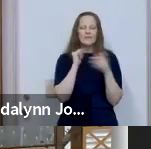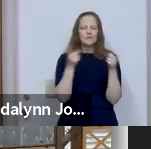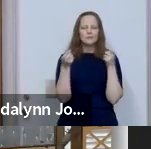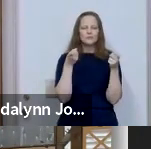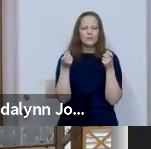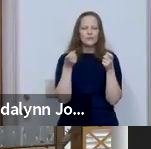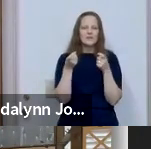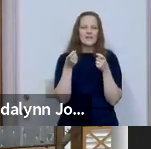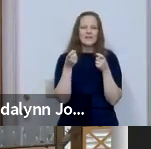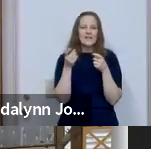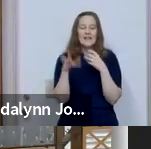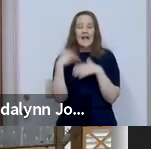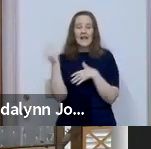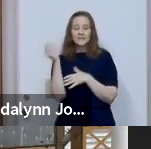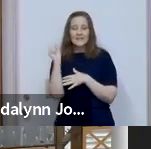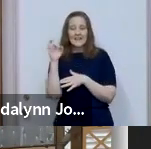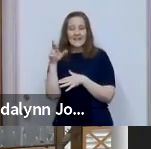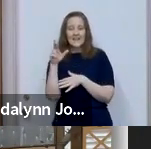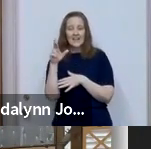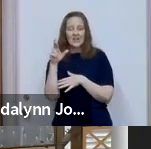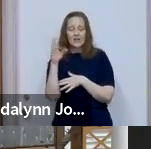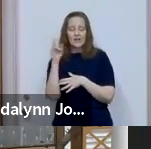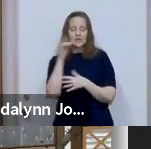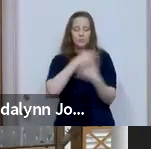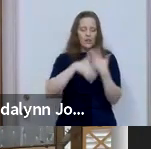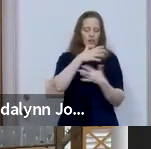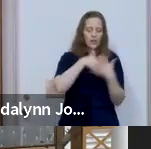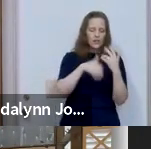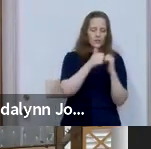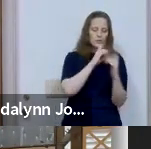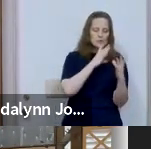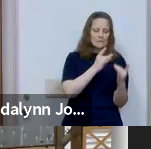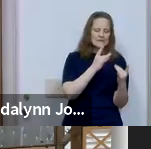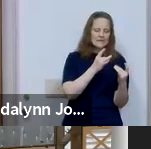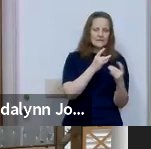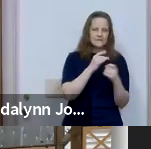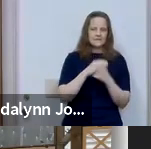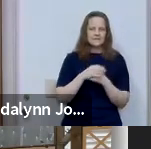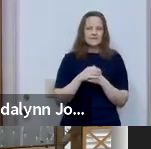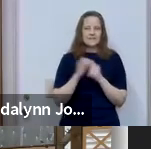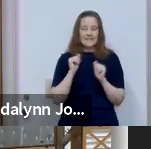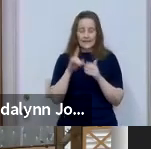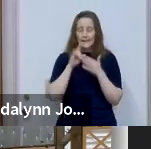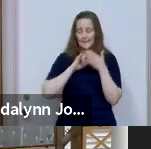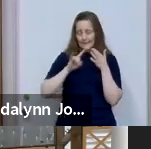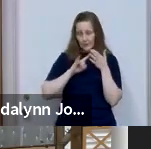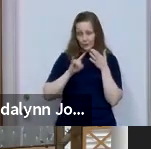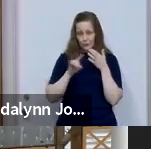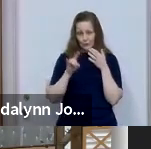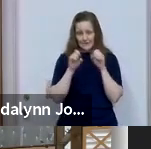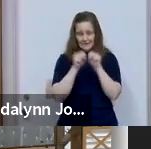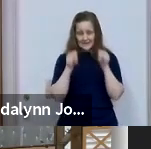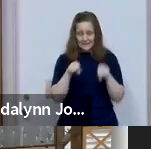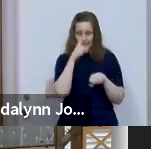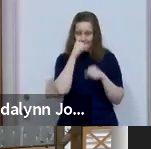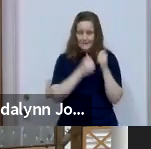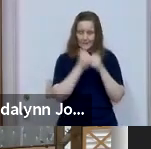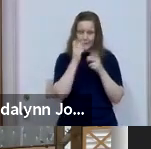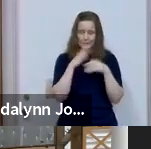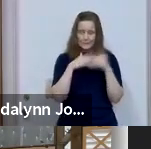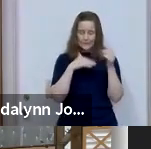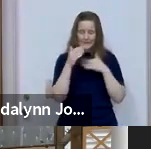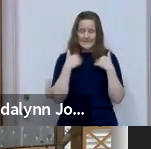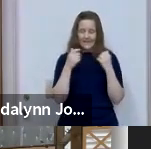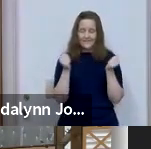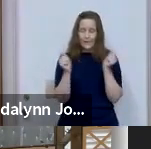and that's outside air and certain humidity ranges. We're able to monitor those systems because most of our buildings have